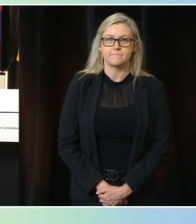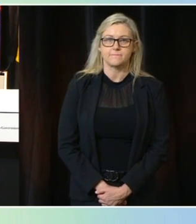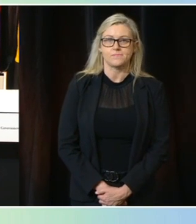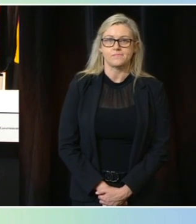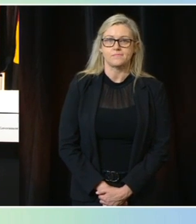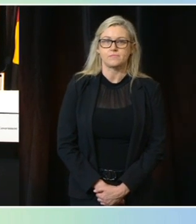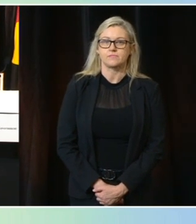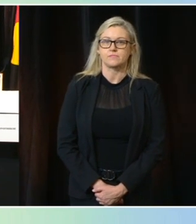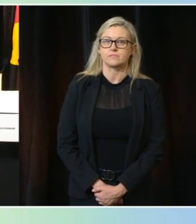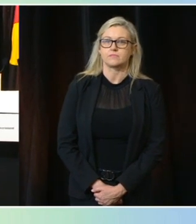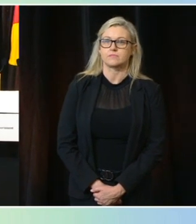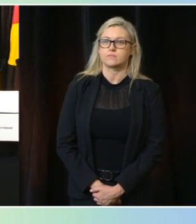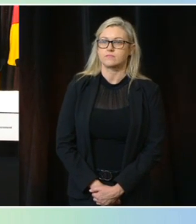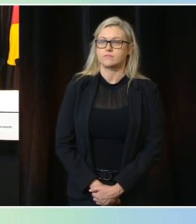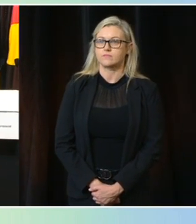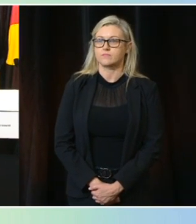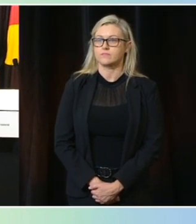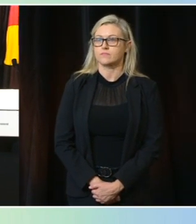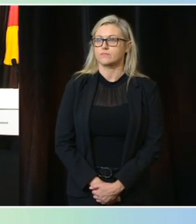come out